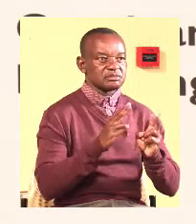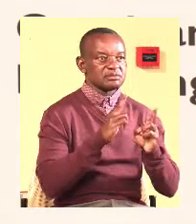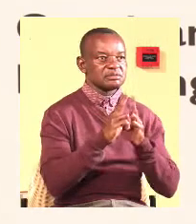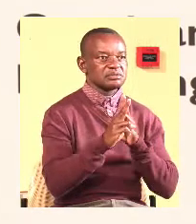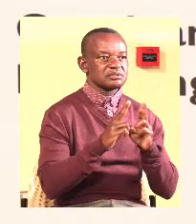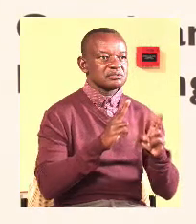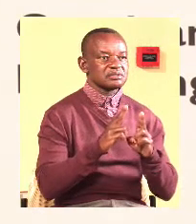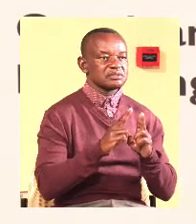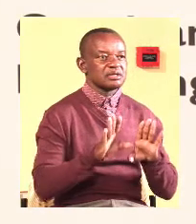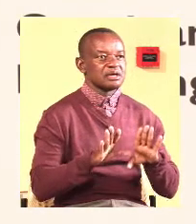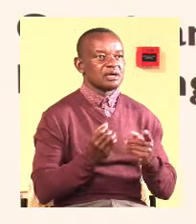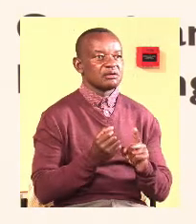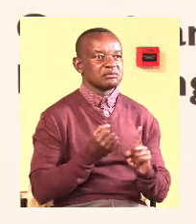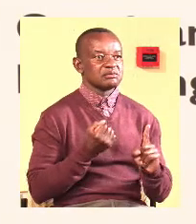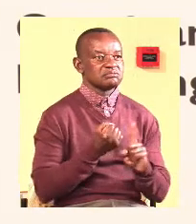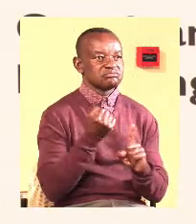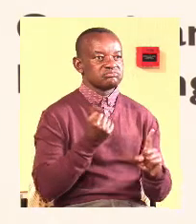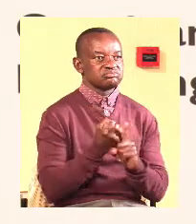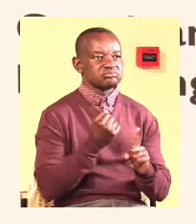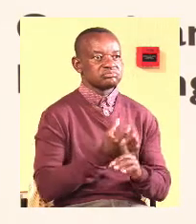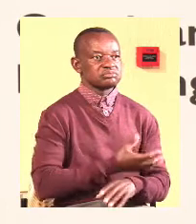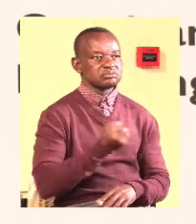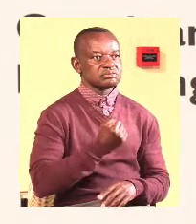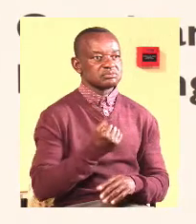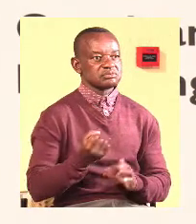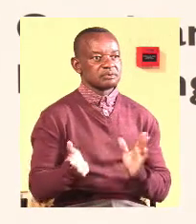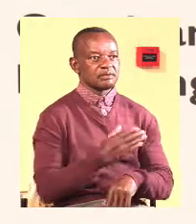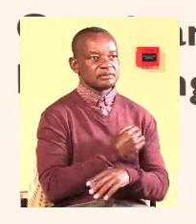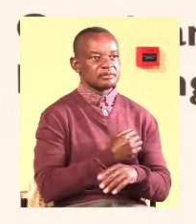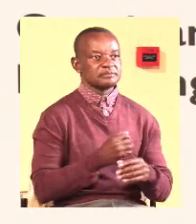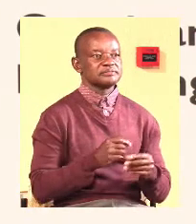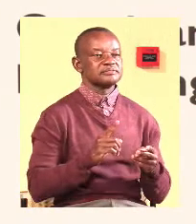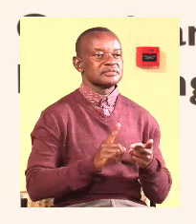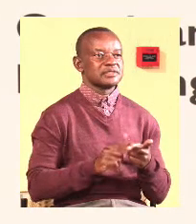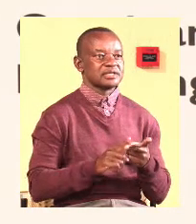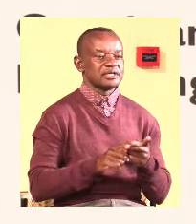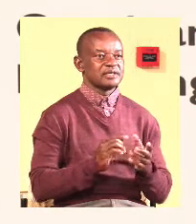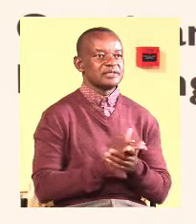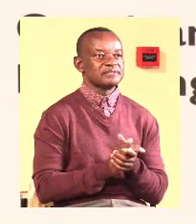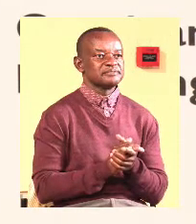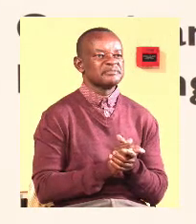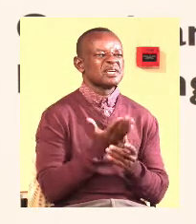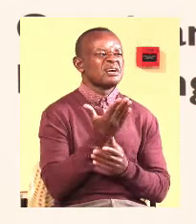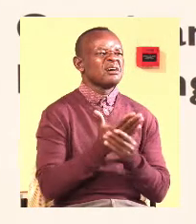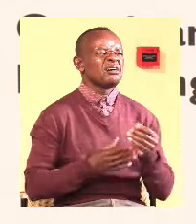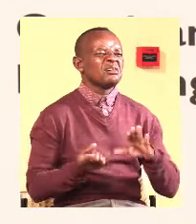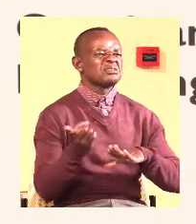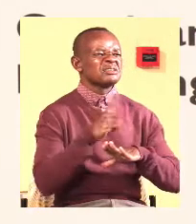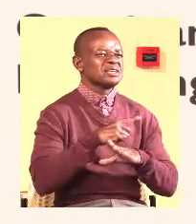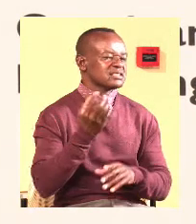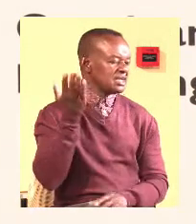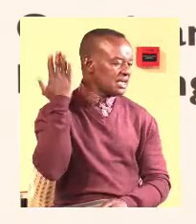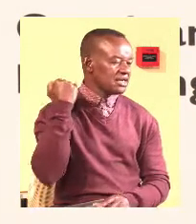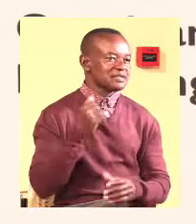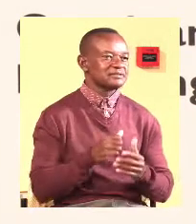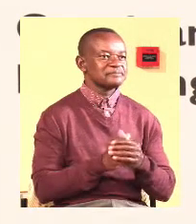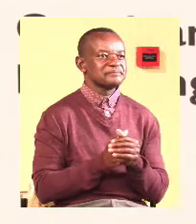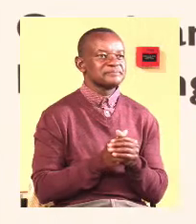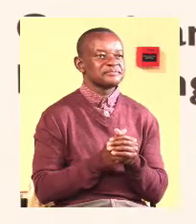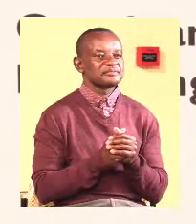that problem. And in itself, that means then gone are the days, like I earlier mentioned, that policing was solely